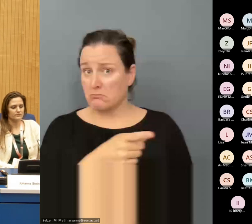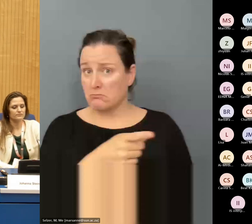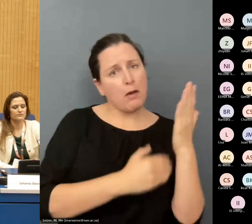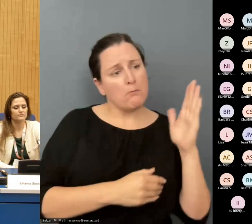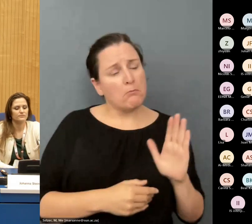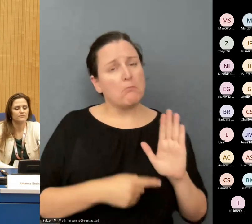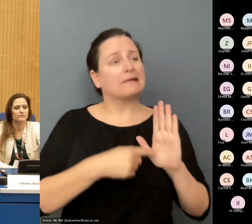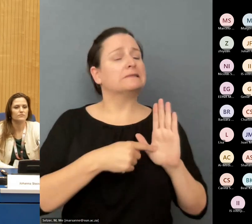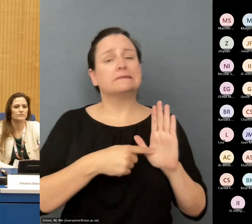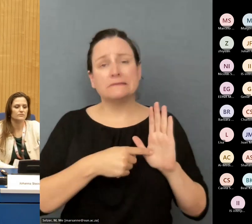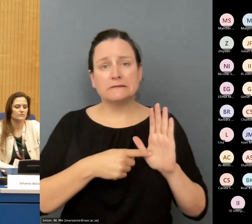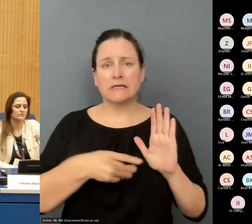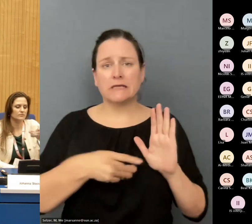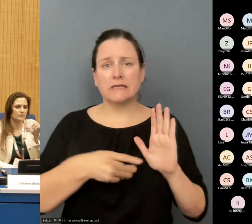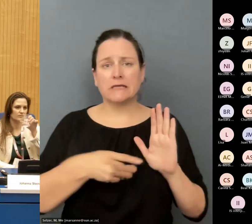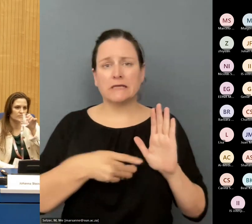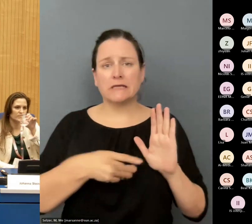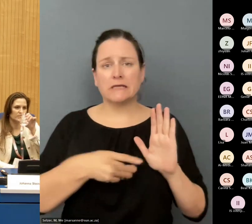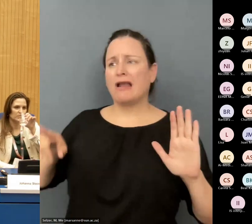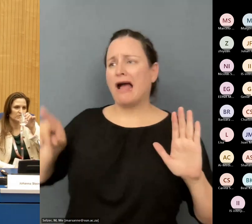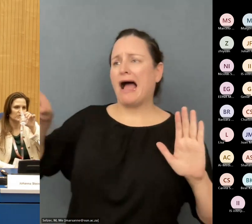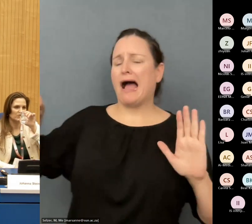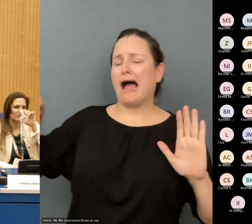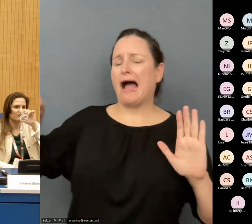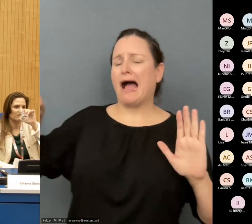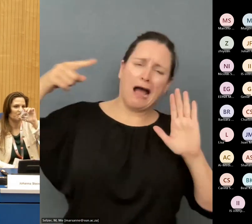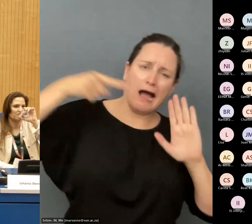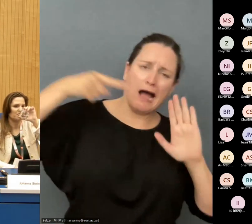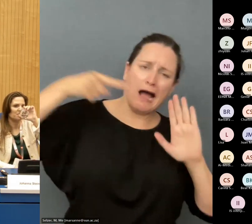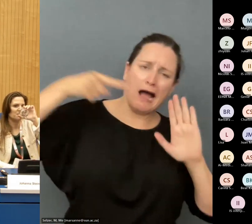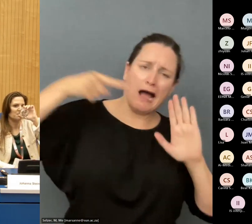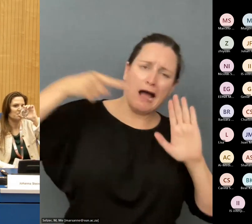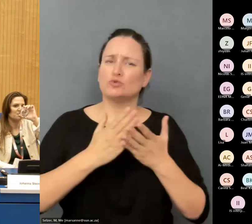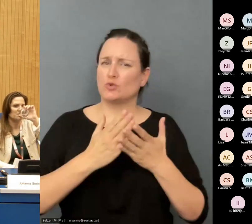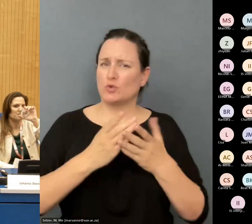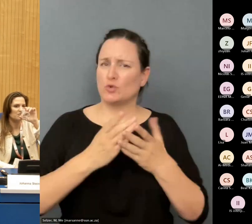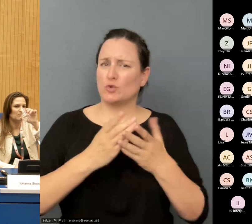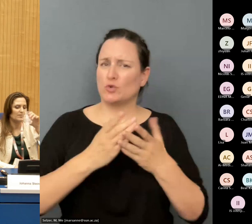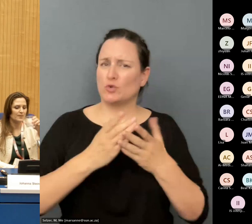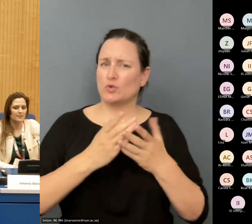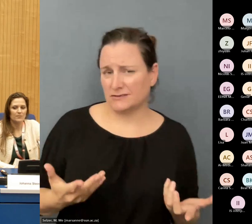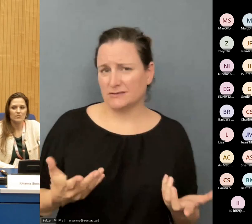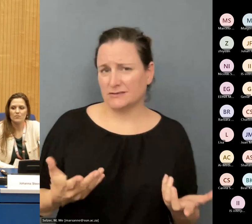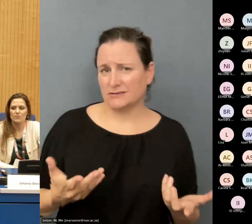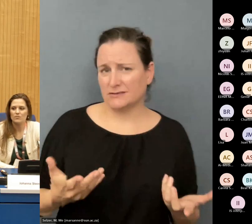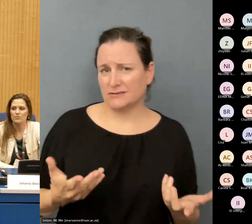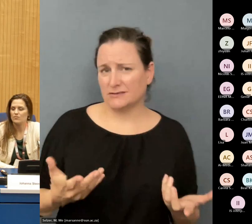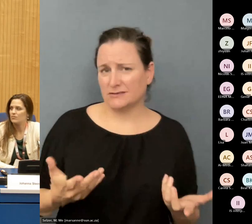their children to a boarding school to get good sign language or good education. Thanks.